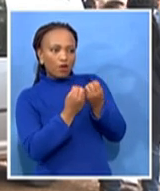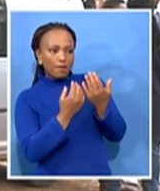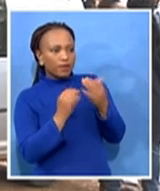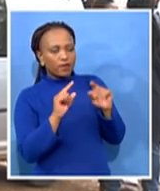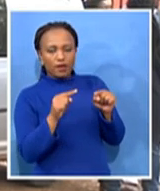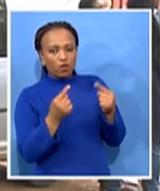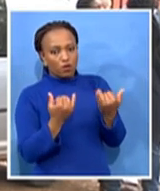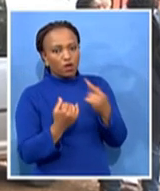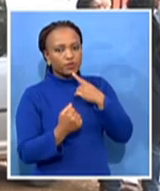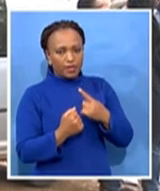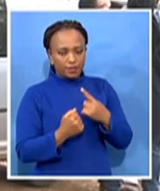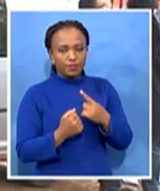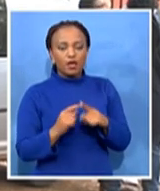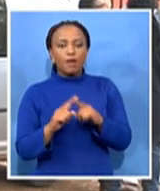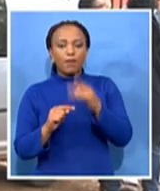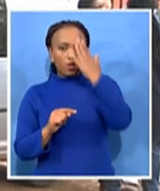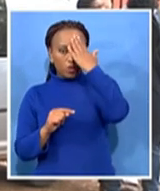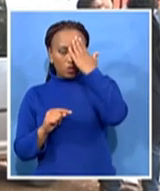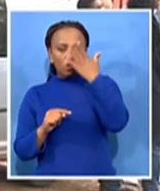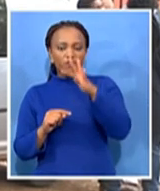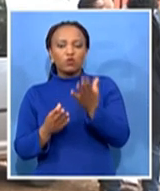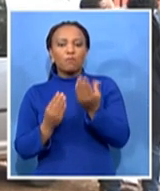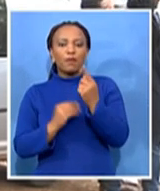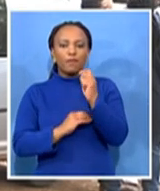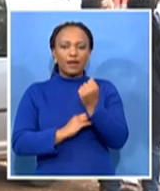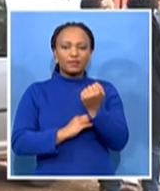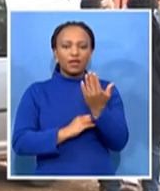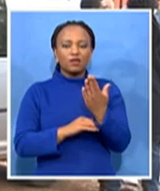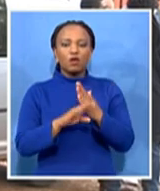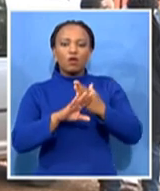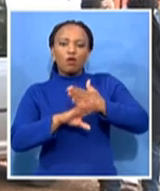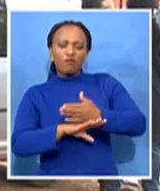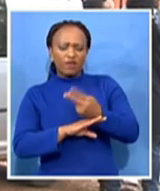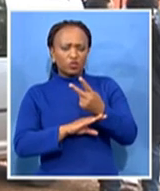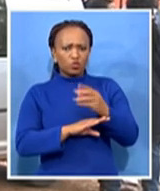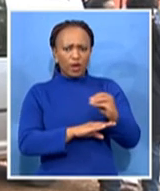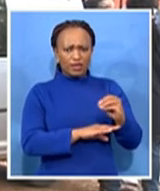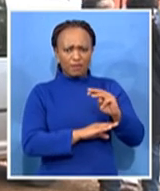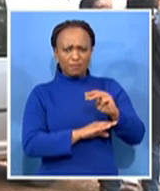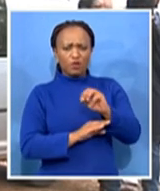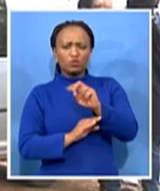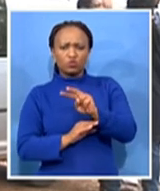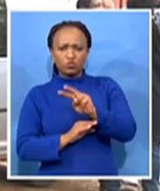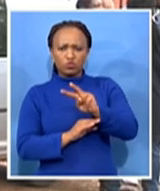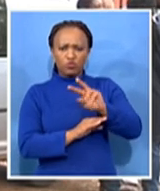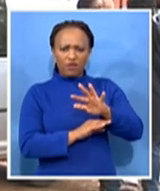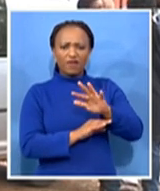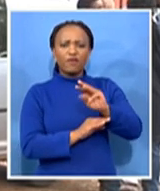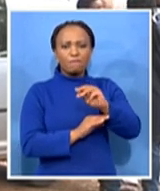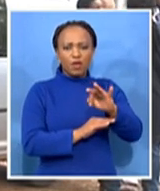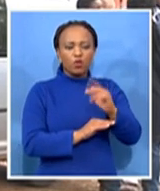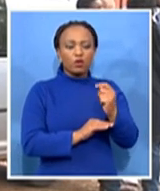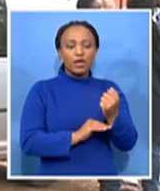tender equating to over 200 million, if I'm not mistaken, about 225 million, requesting another 25 million, as we've seen in the